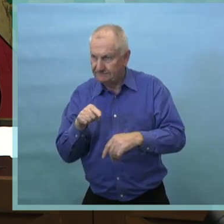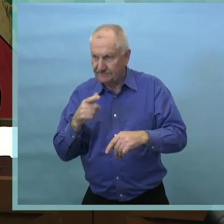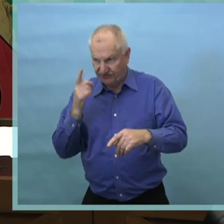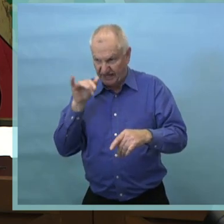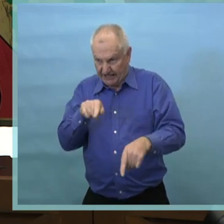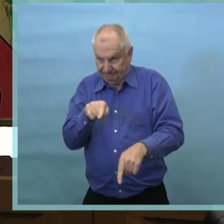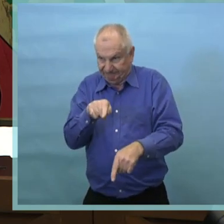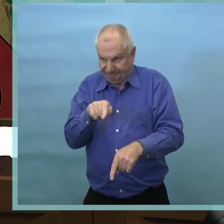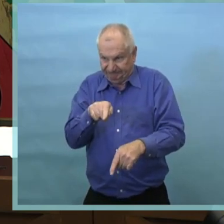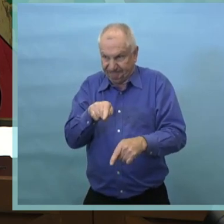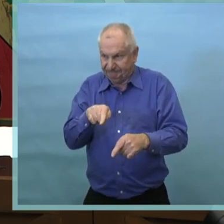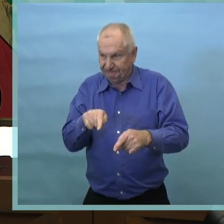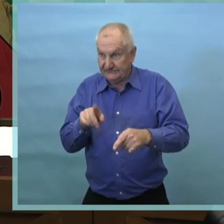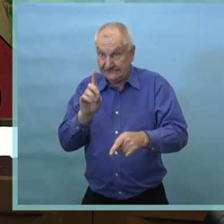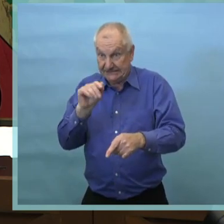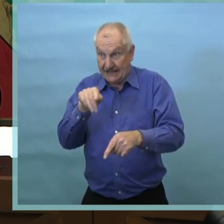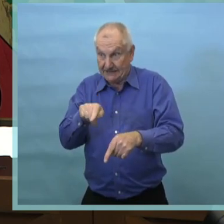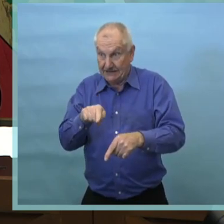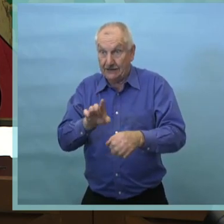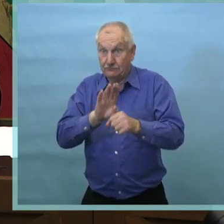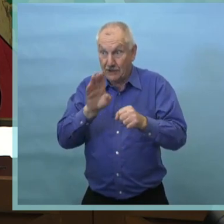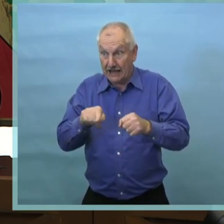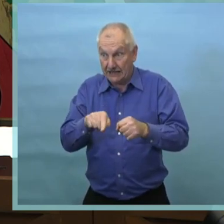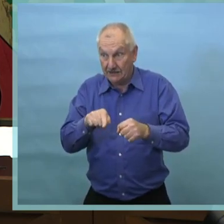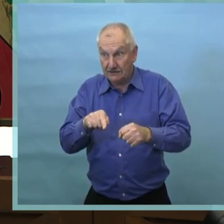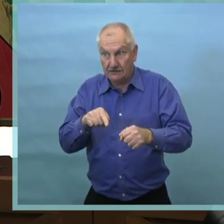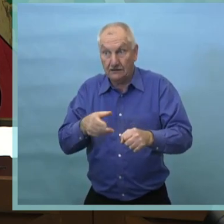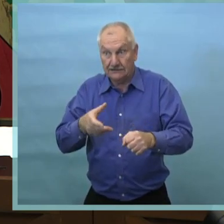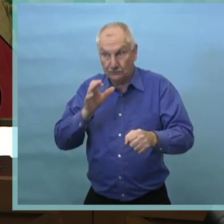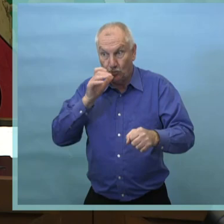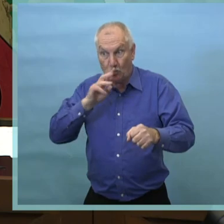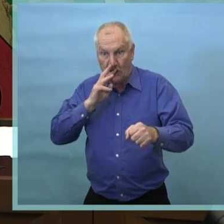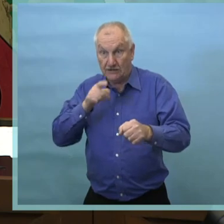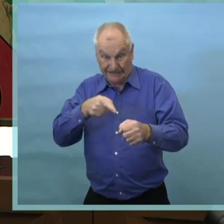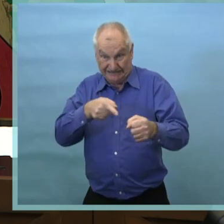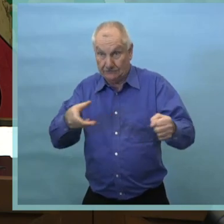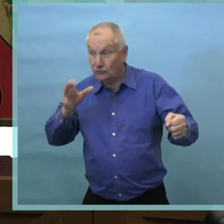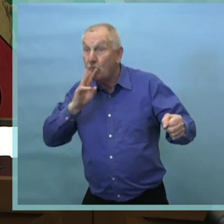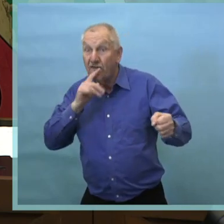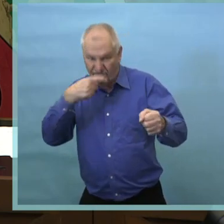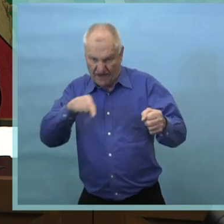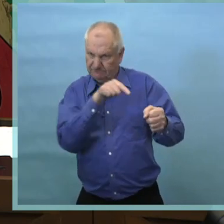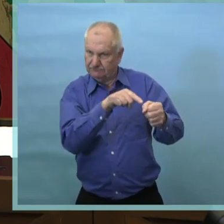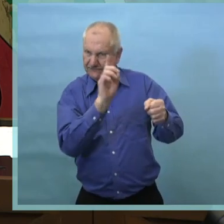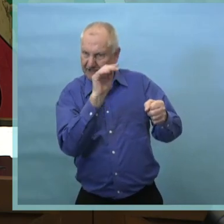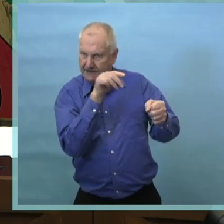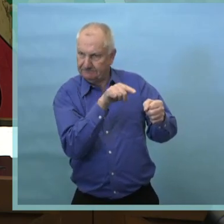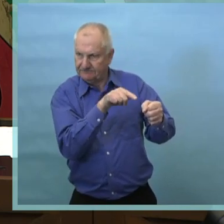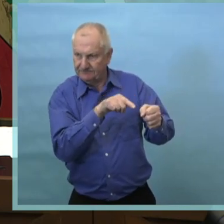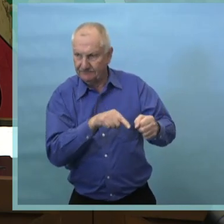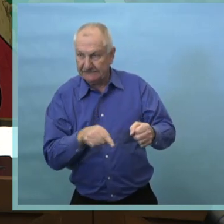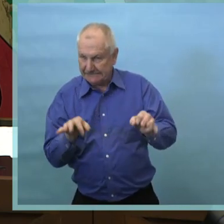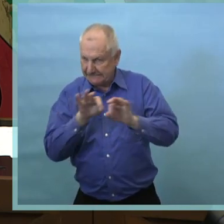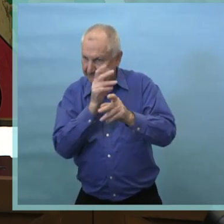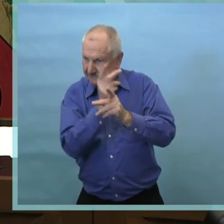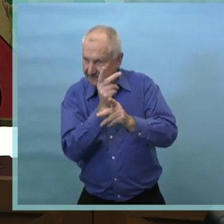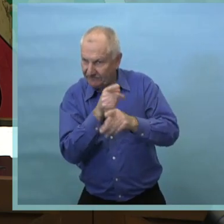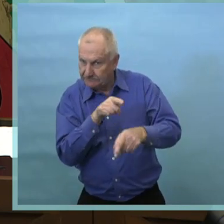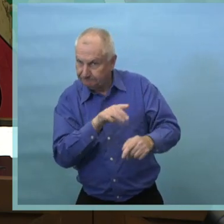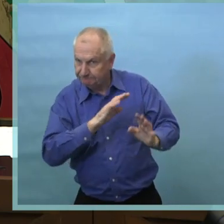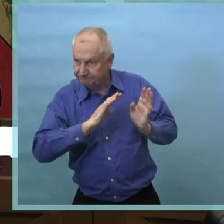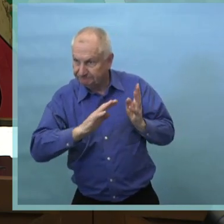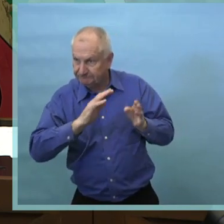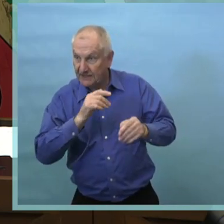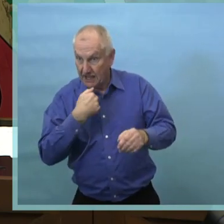So we're going to be very careful that we ensure that there's water kept behind. We want to make sure that Brandon keeps its